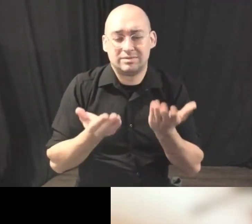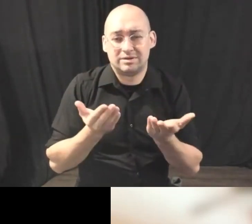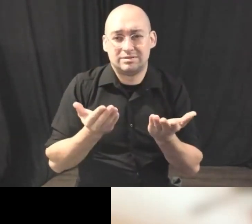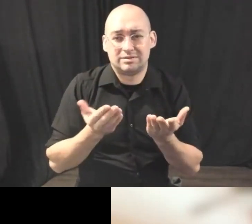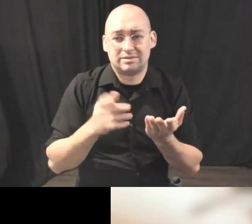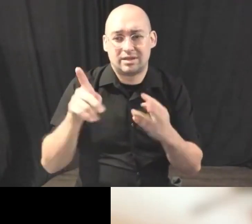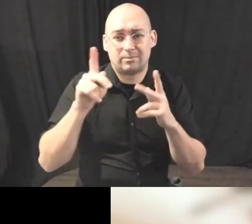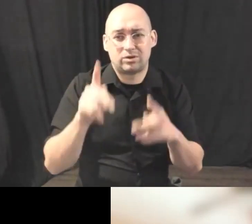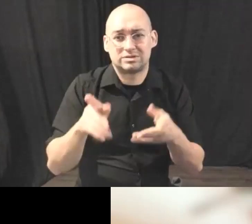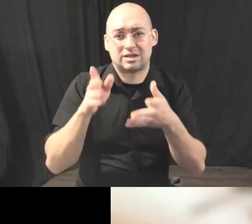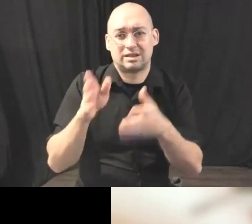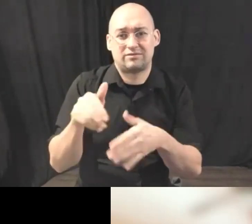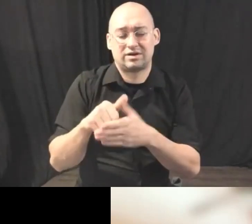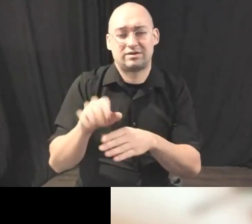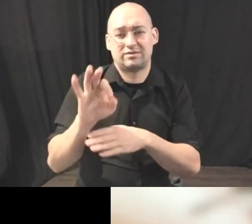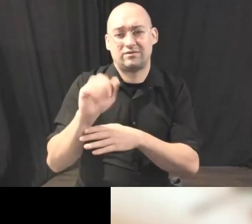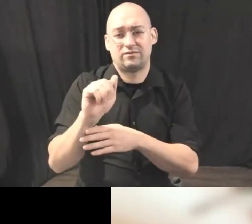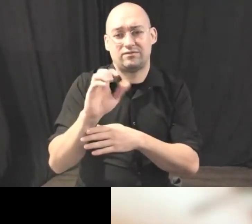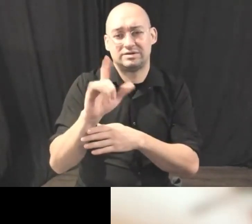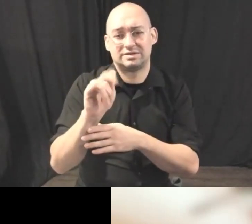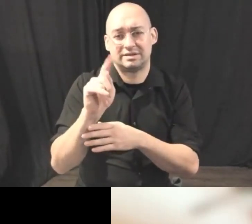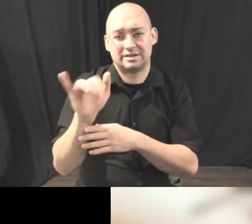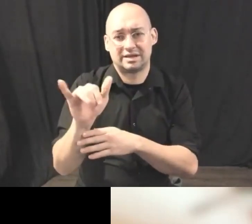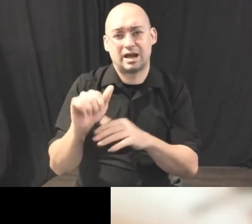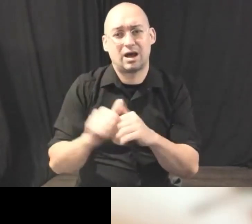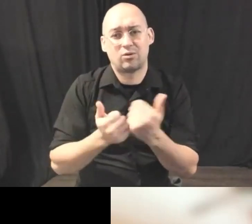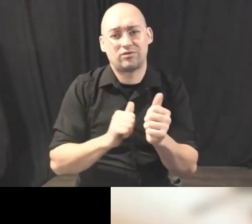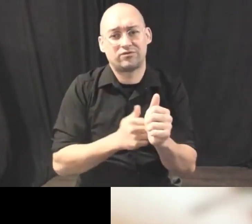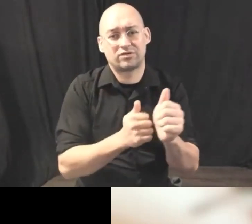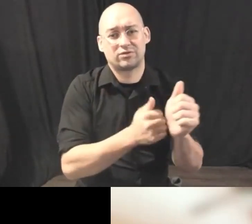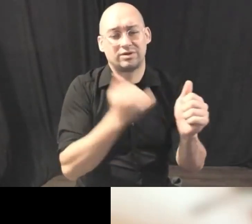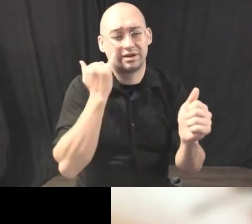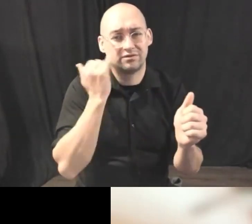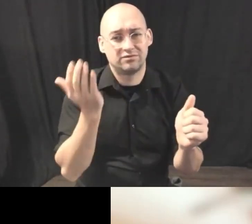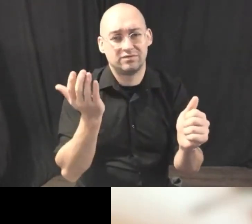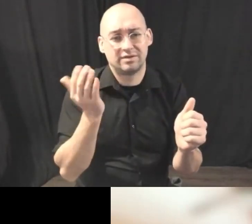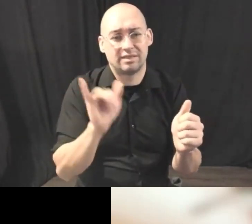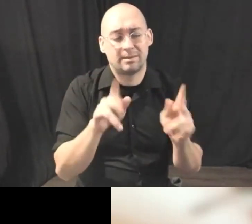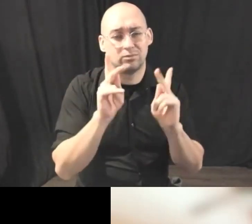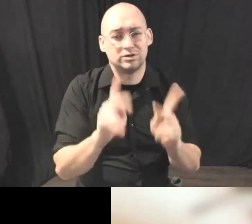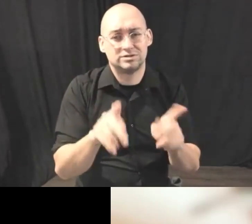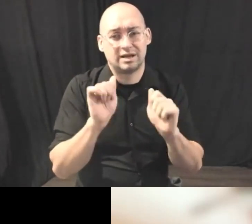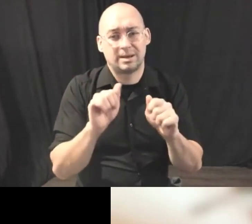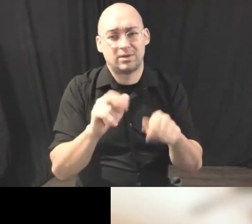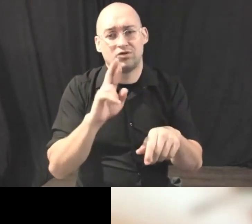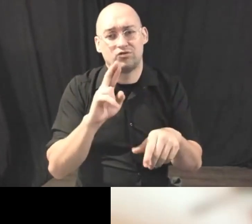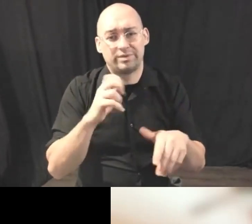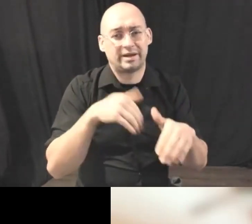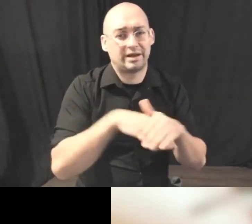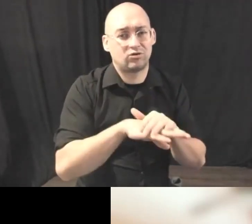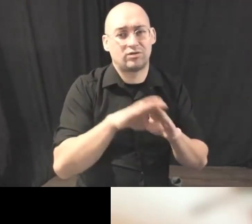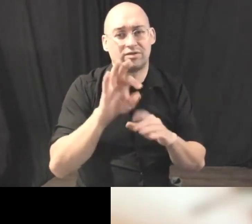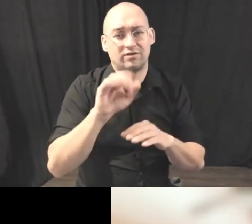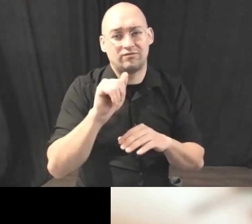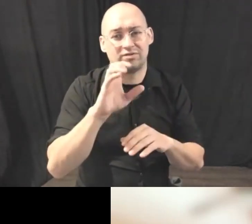in a facility? And how are we tracking whether or not that person is able to re-enter the facility, right? Maybe they